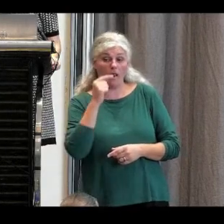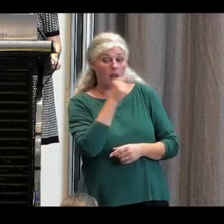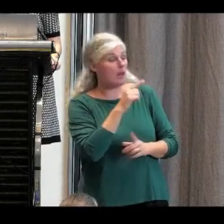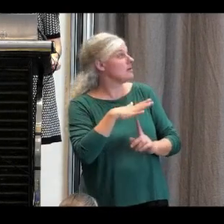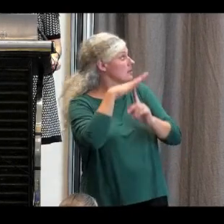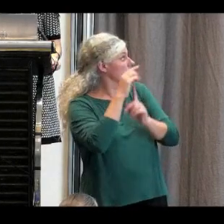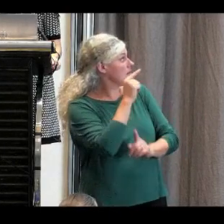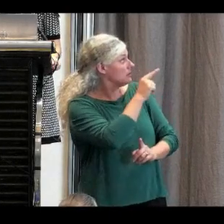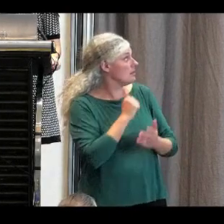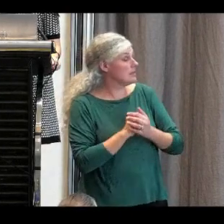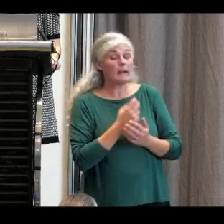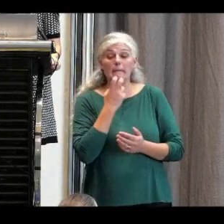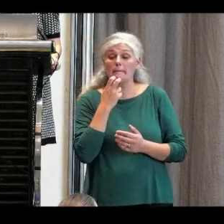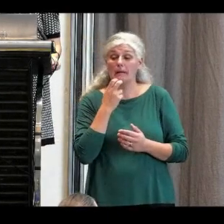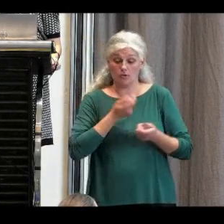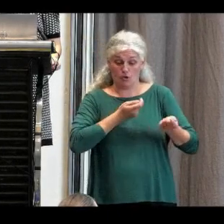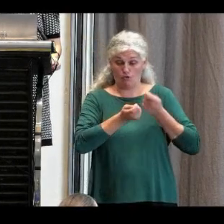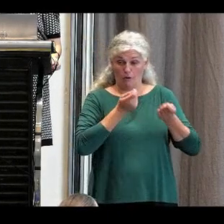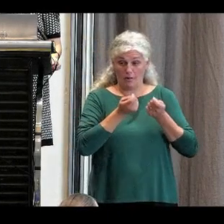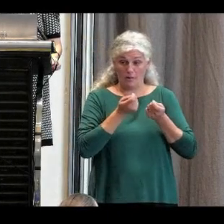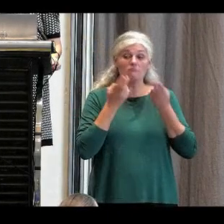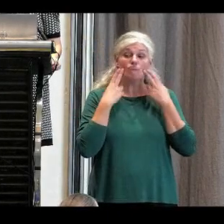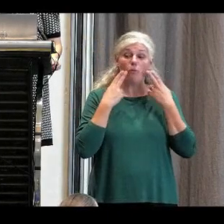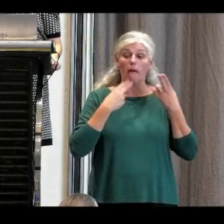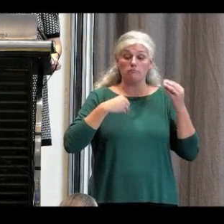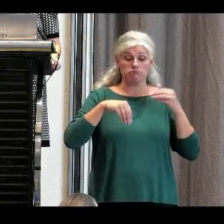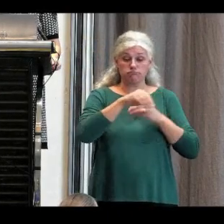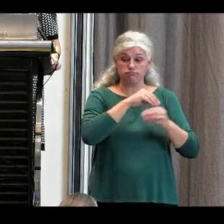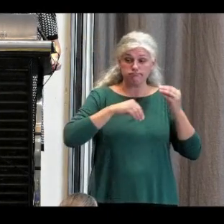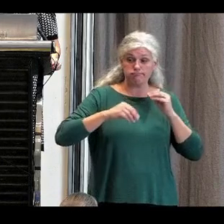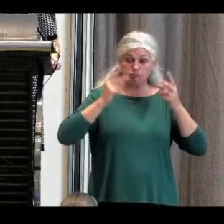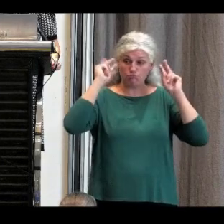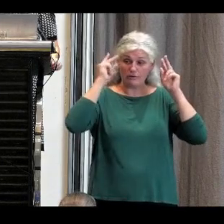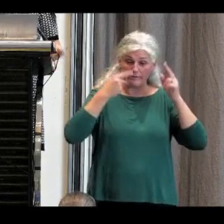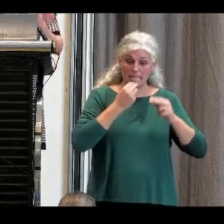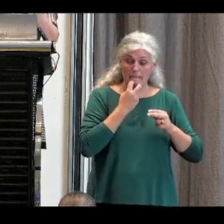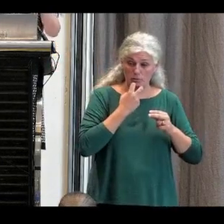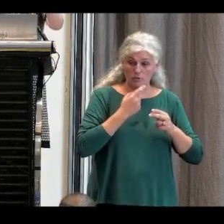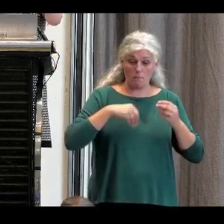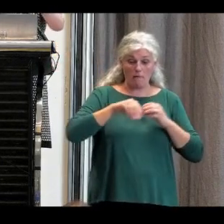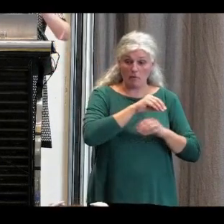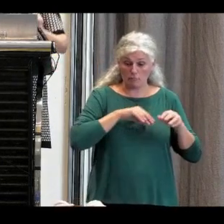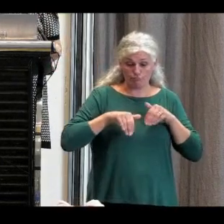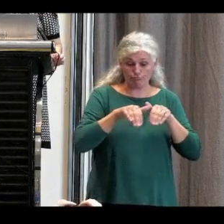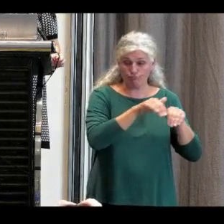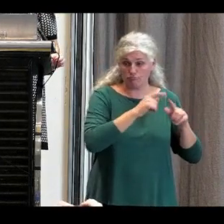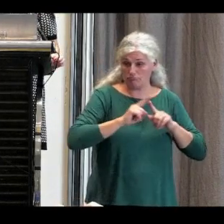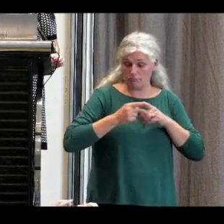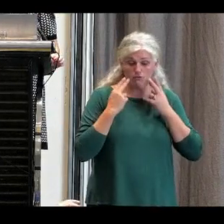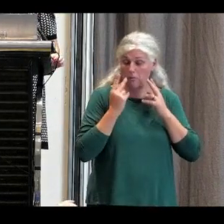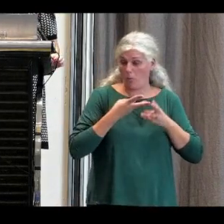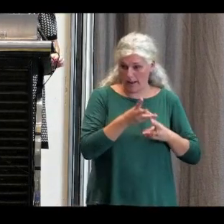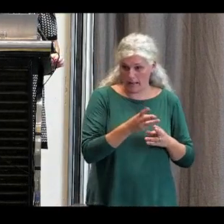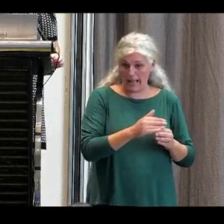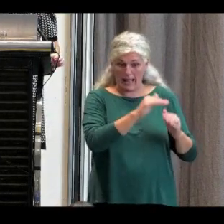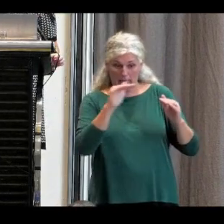top you have the mice that are controlled. This is a normal movement for a mouse, so they are moving in all those tracks. And in the